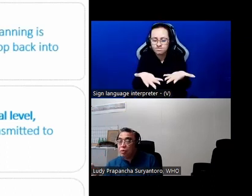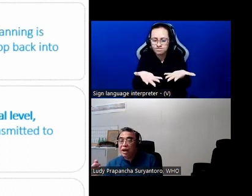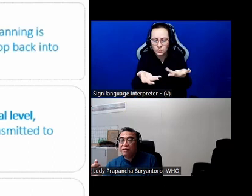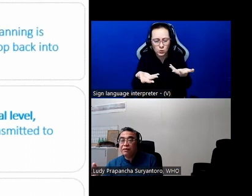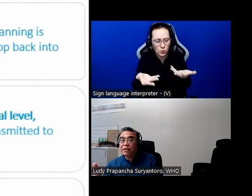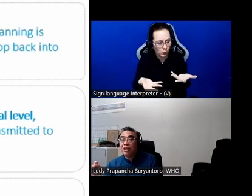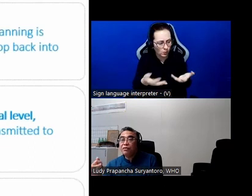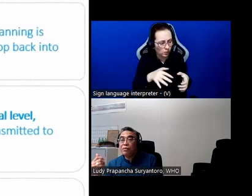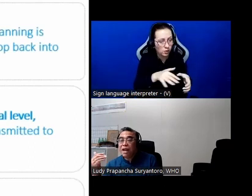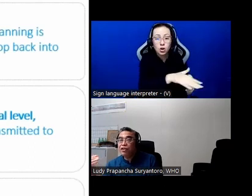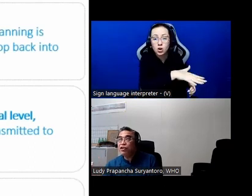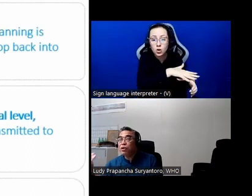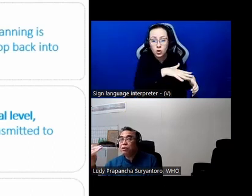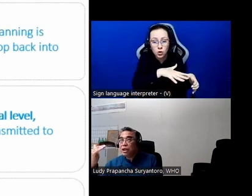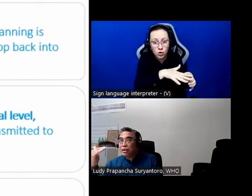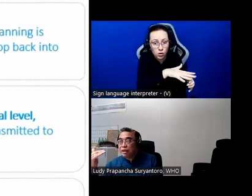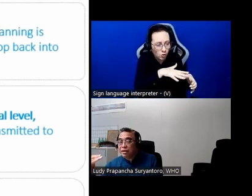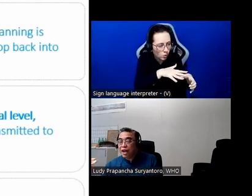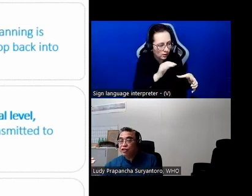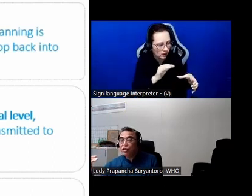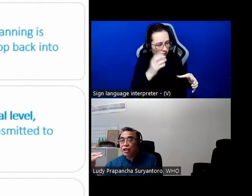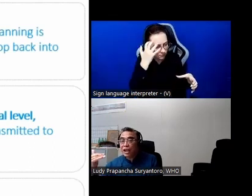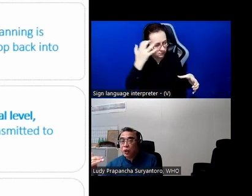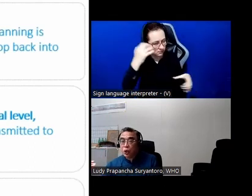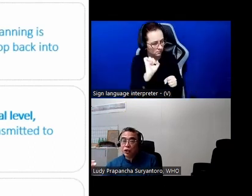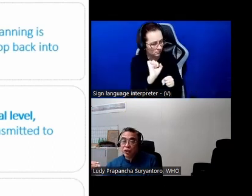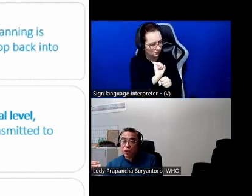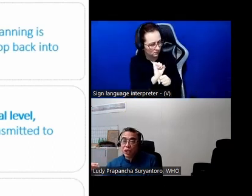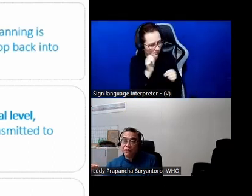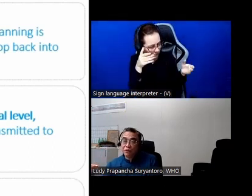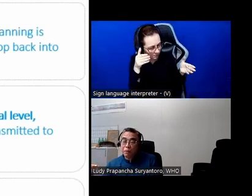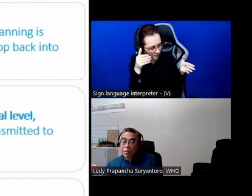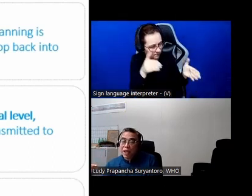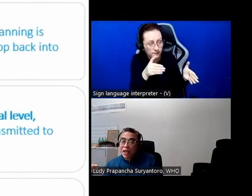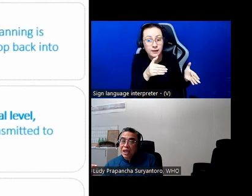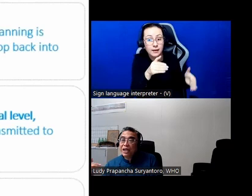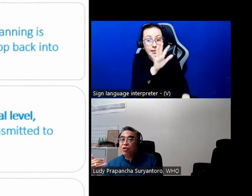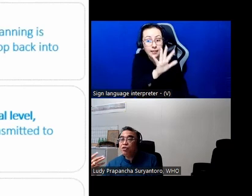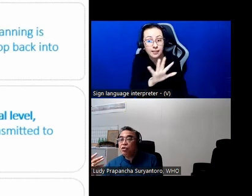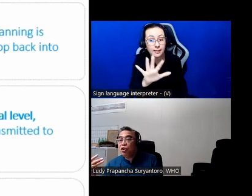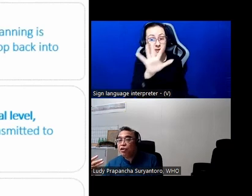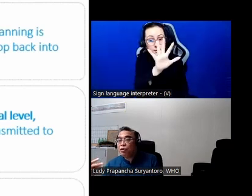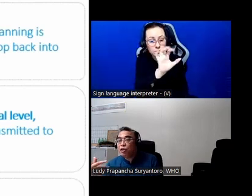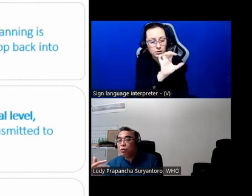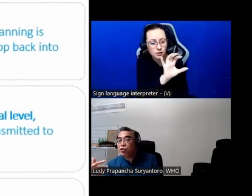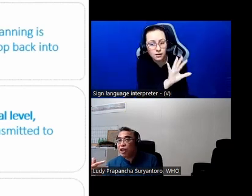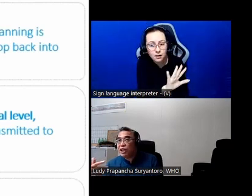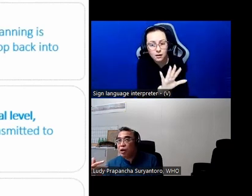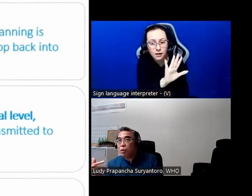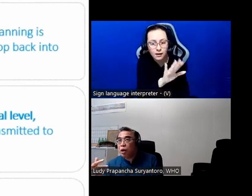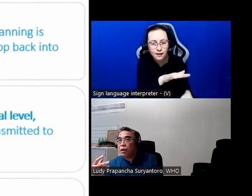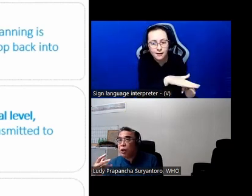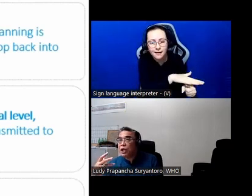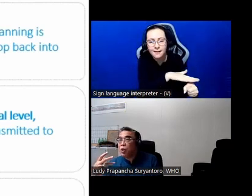maximize our efforts from national, subnational, and local level. It is also contribute to the